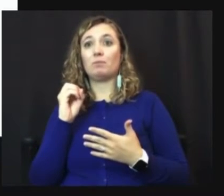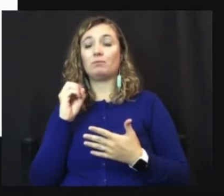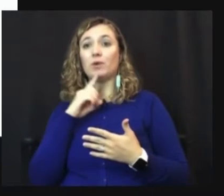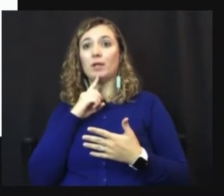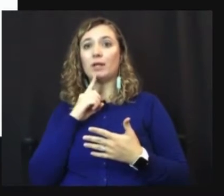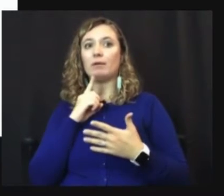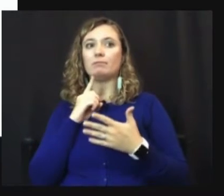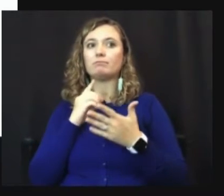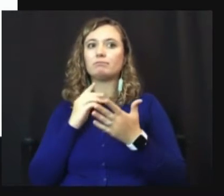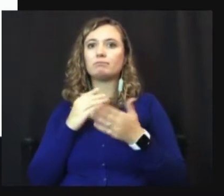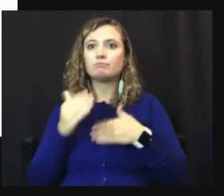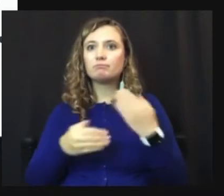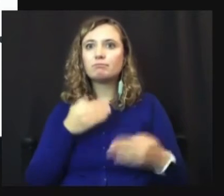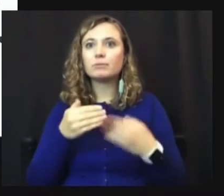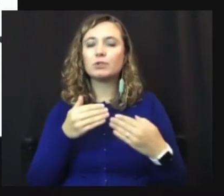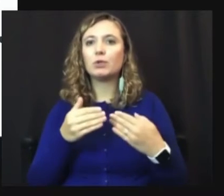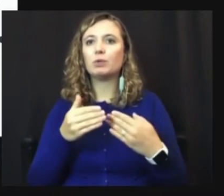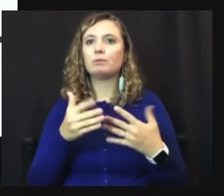inclusion.